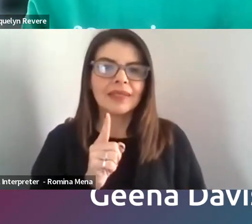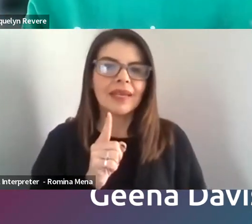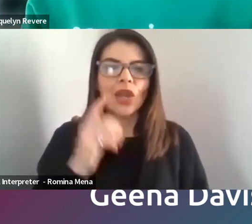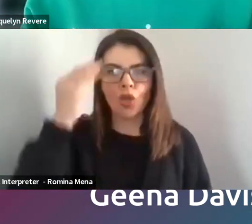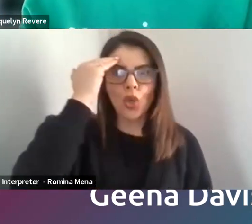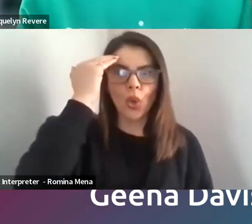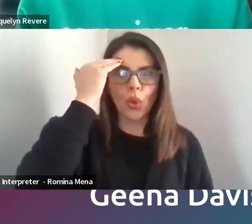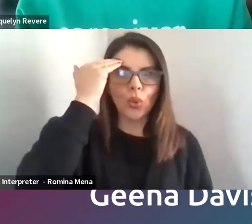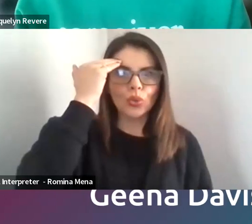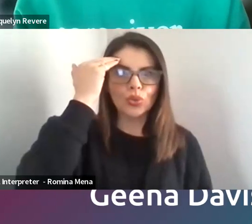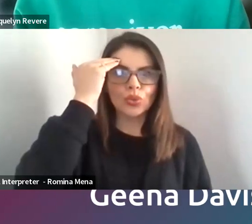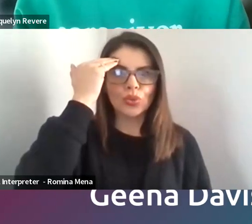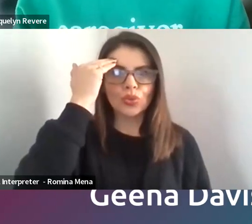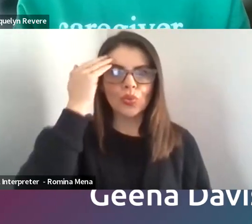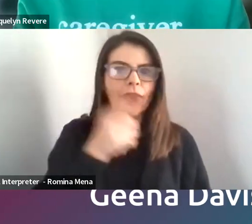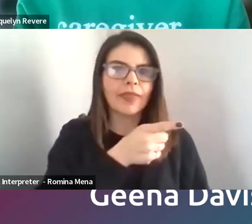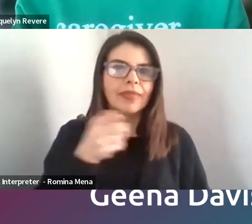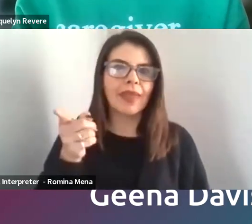knows what